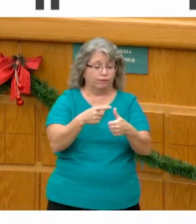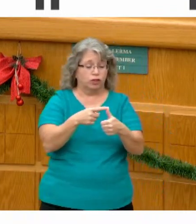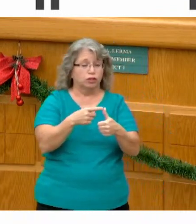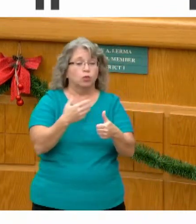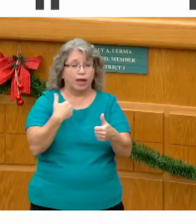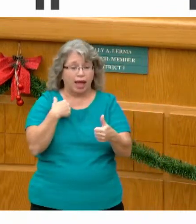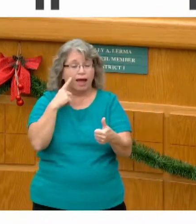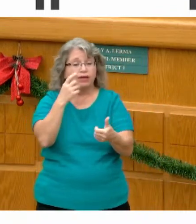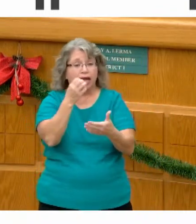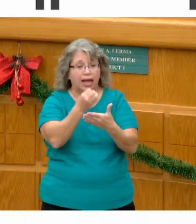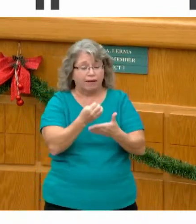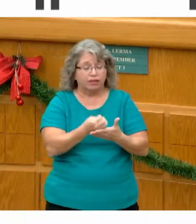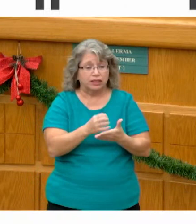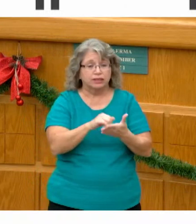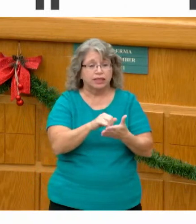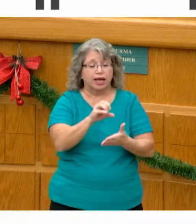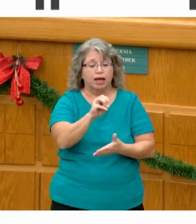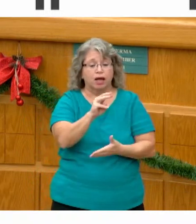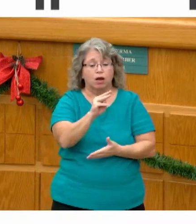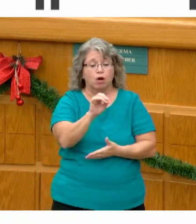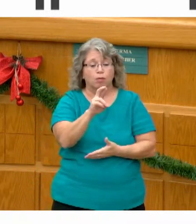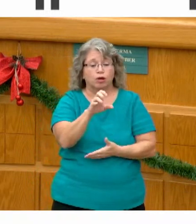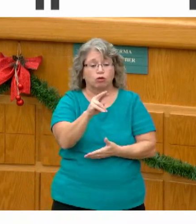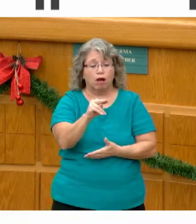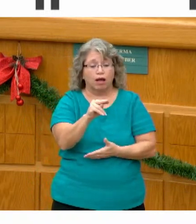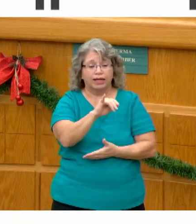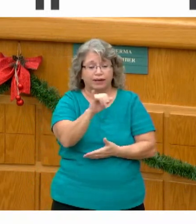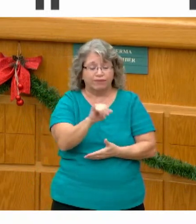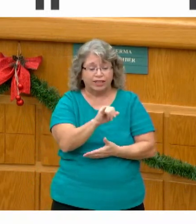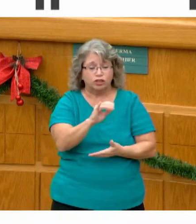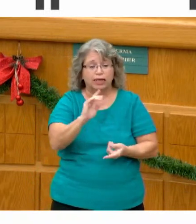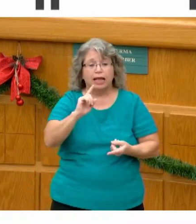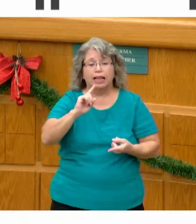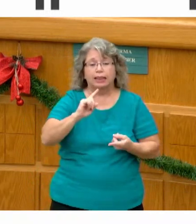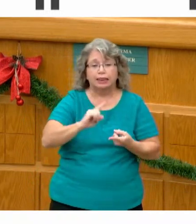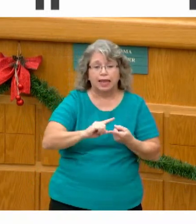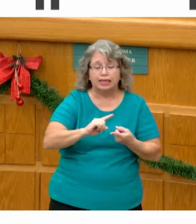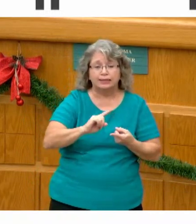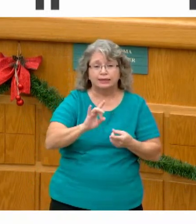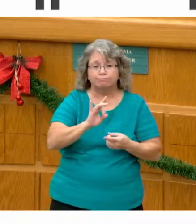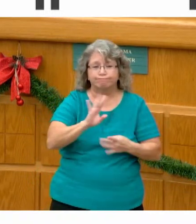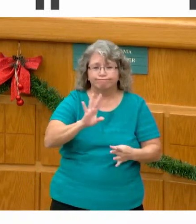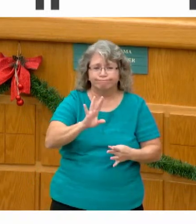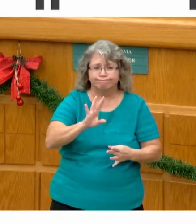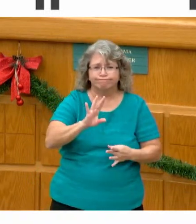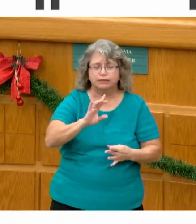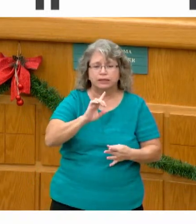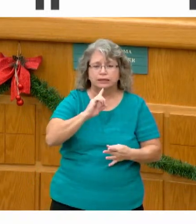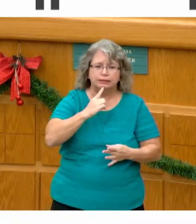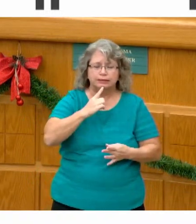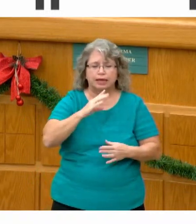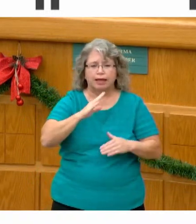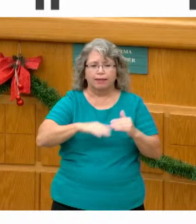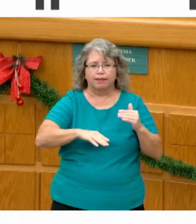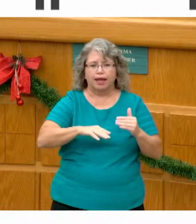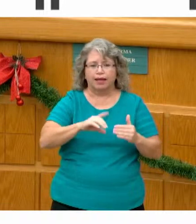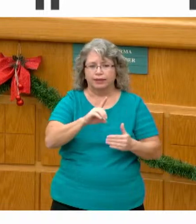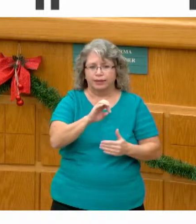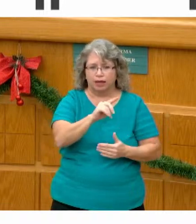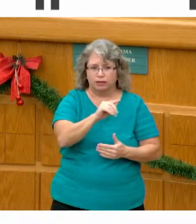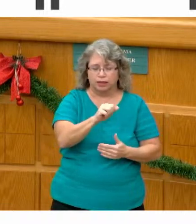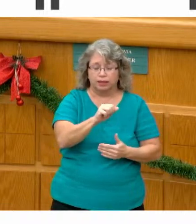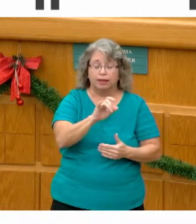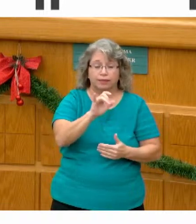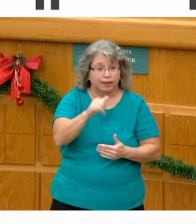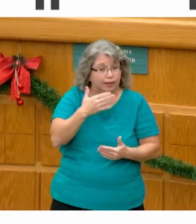less severe than Delta infections, and that is positive news. But I want to caution everybody that just